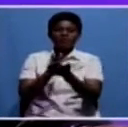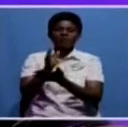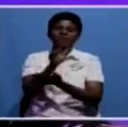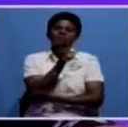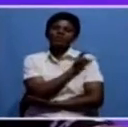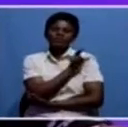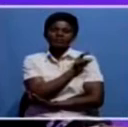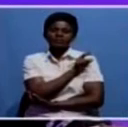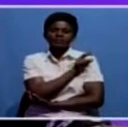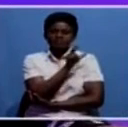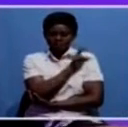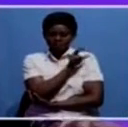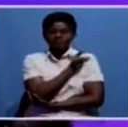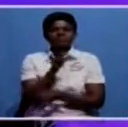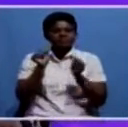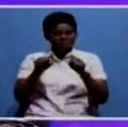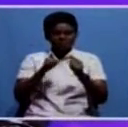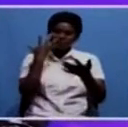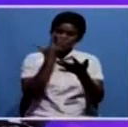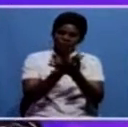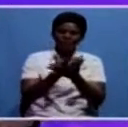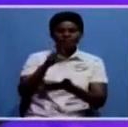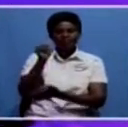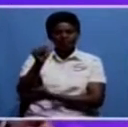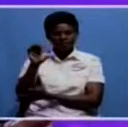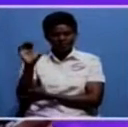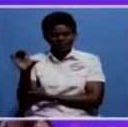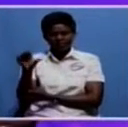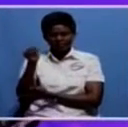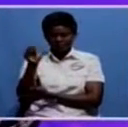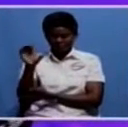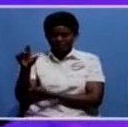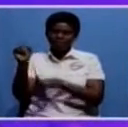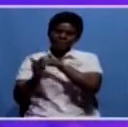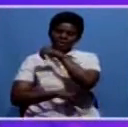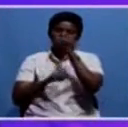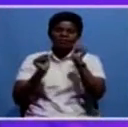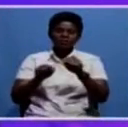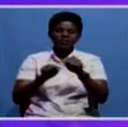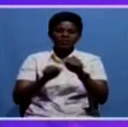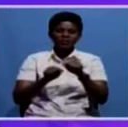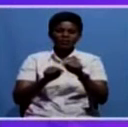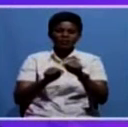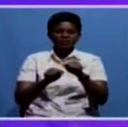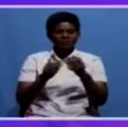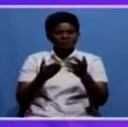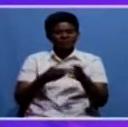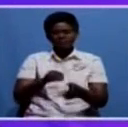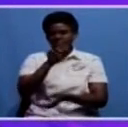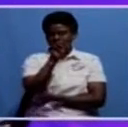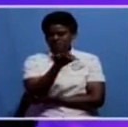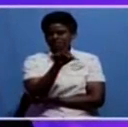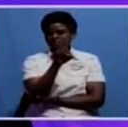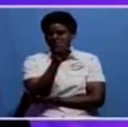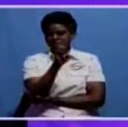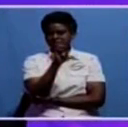police so that the police make an arrest, whether it's to the SEC so that they can prosecute, whether it is to the DA so that